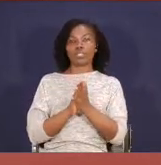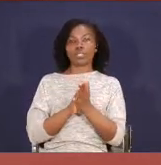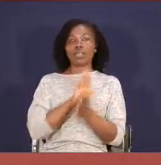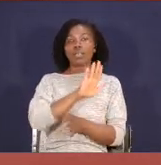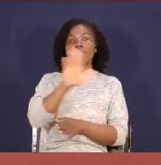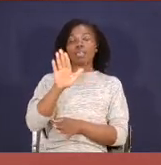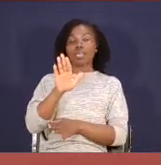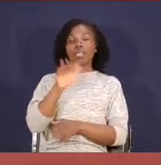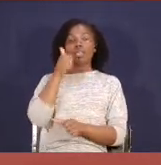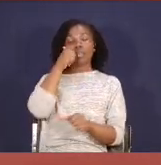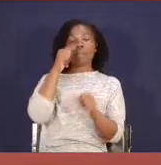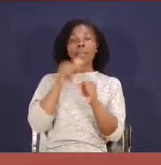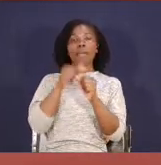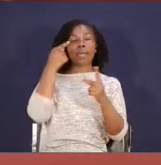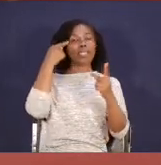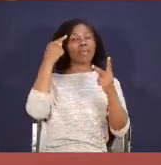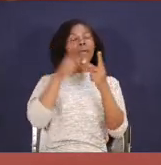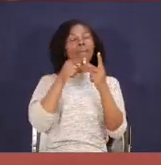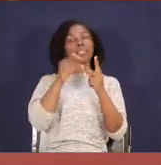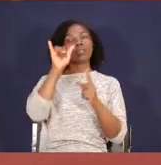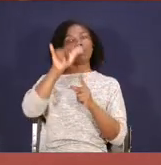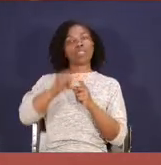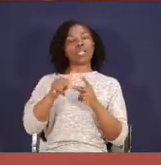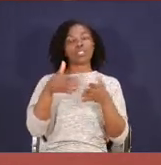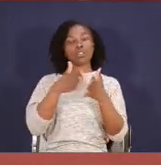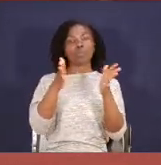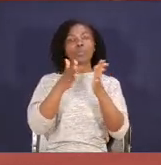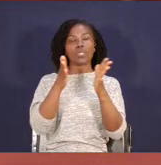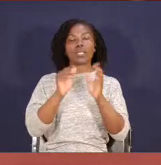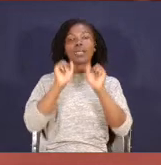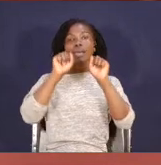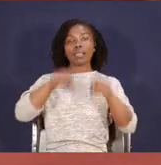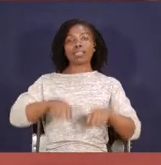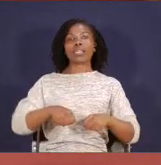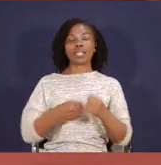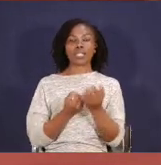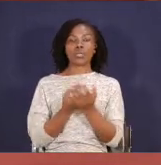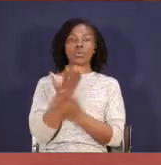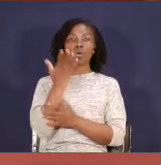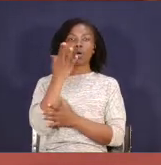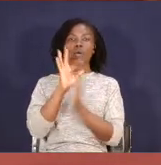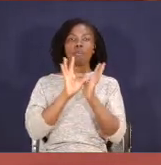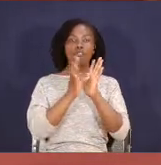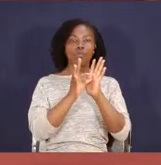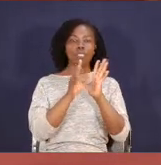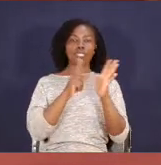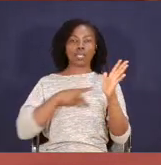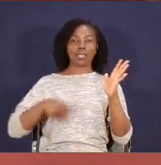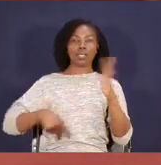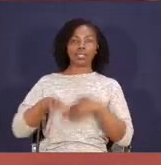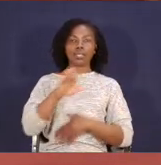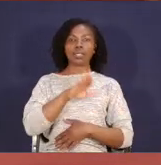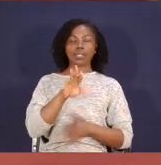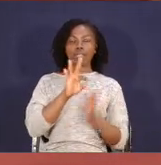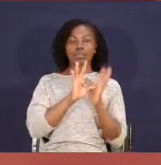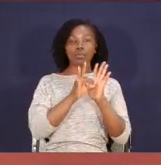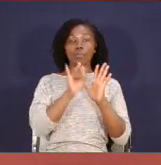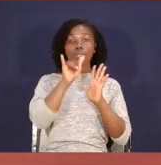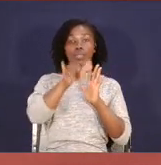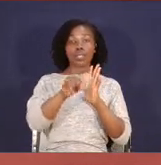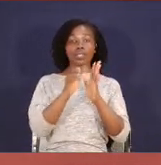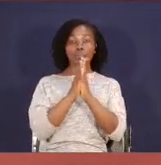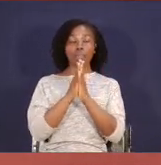may they remember the purpose of that opportunity, that they may bear fruit and bear kingdom fruit. That is my